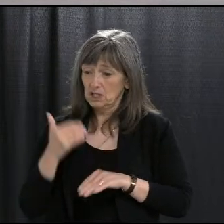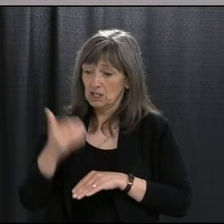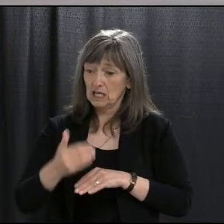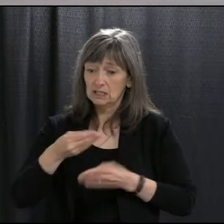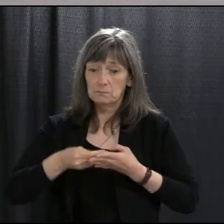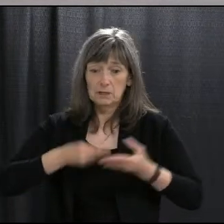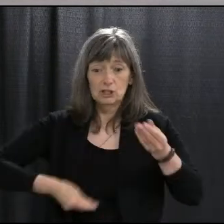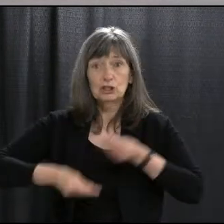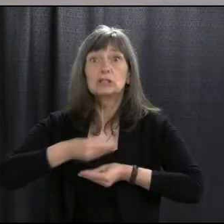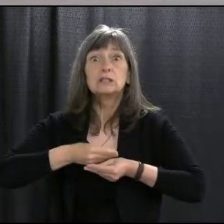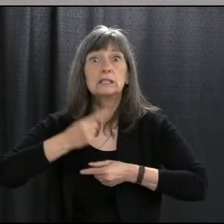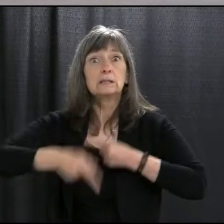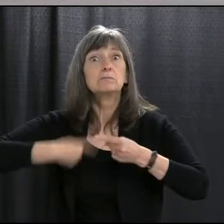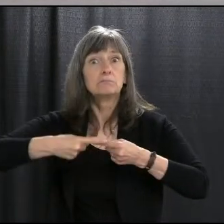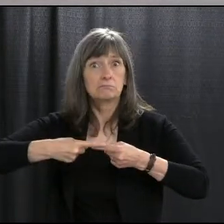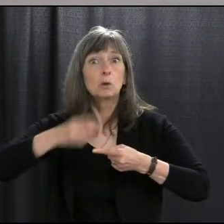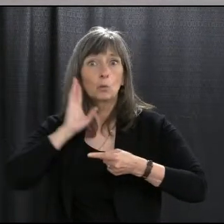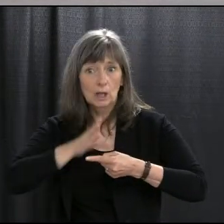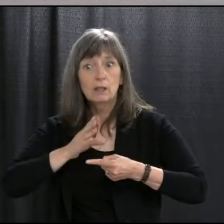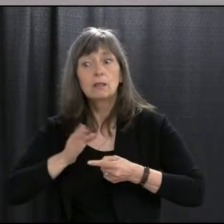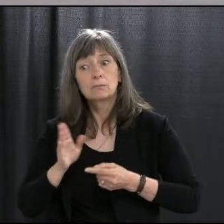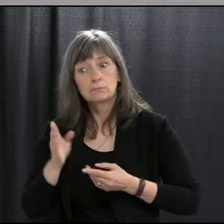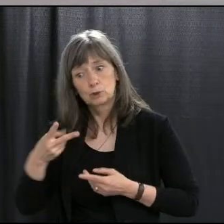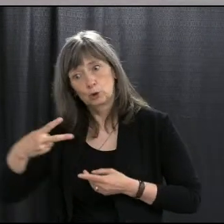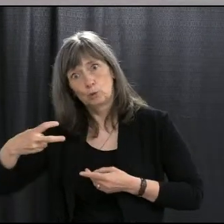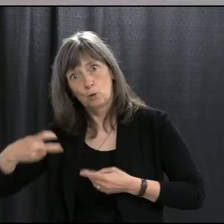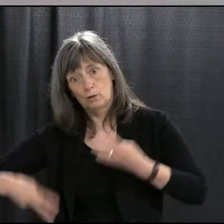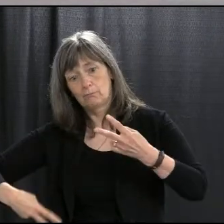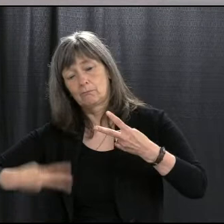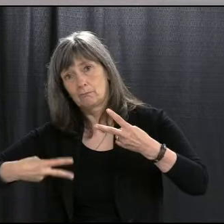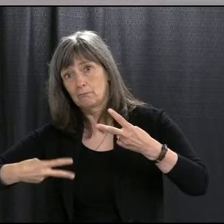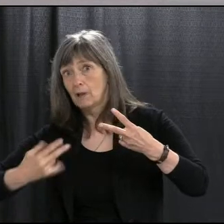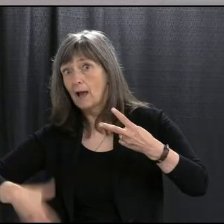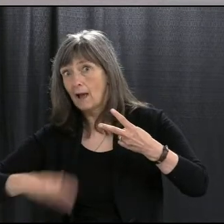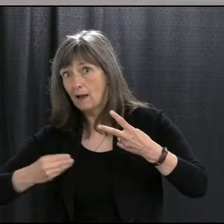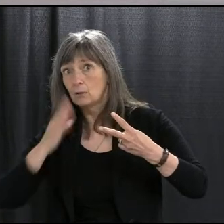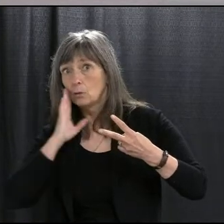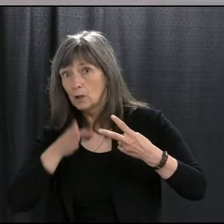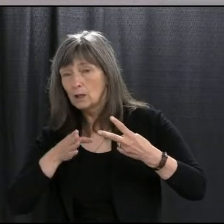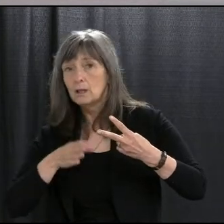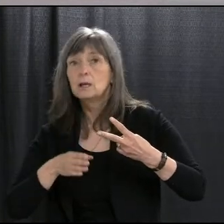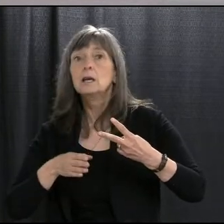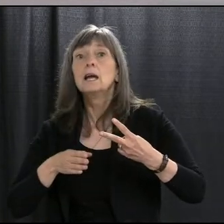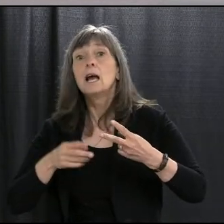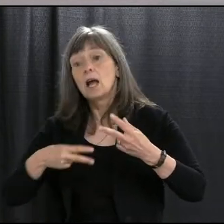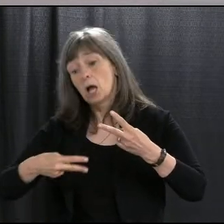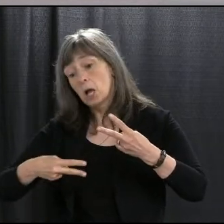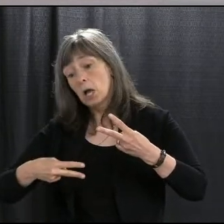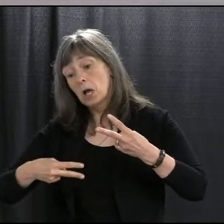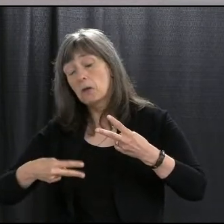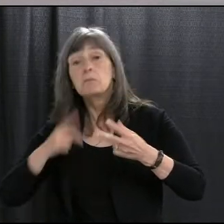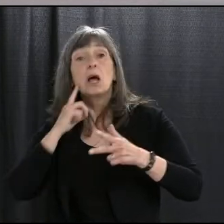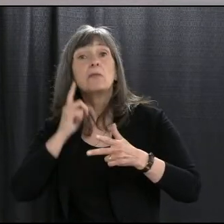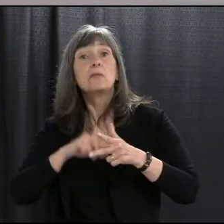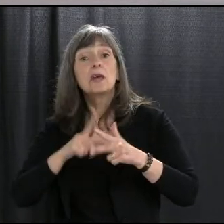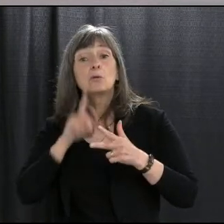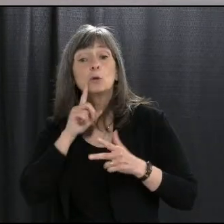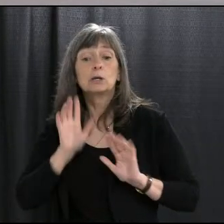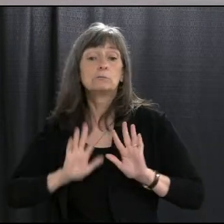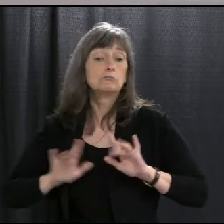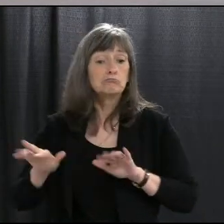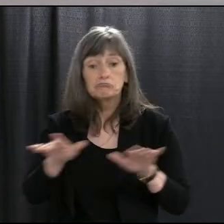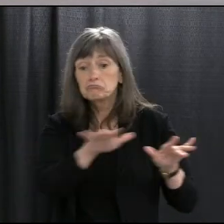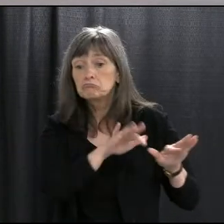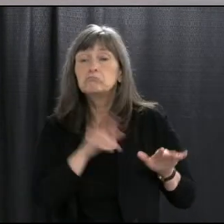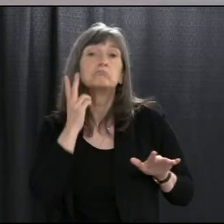budget cycle. And we'll look at need and demand for the following year on what's required. But these will